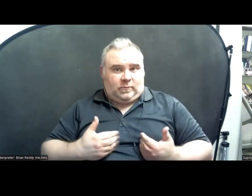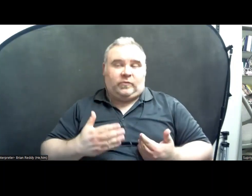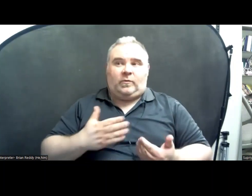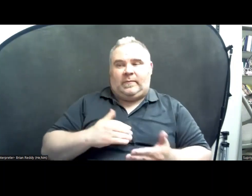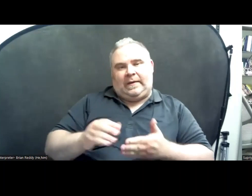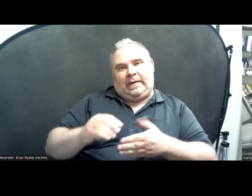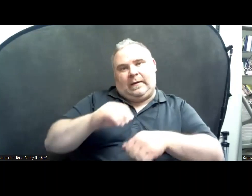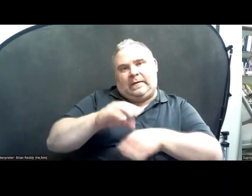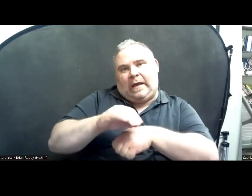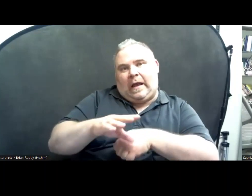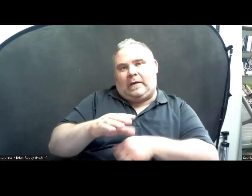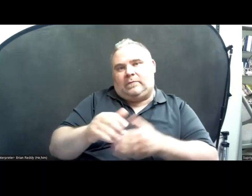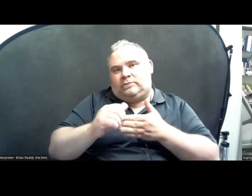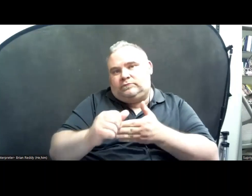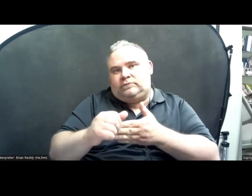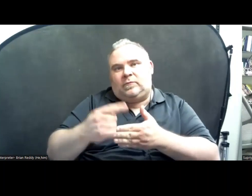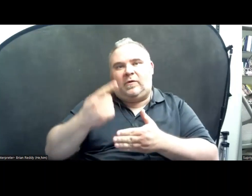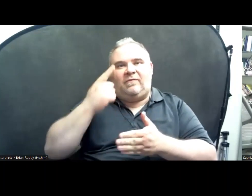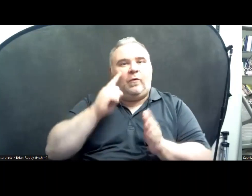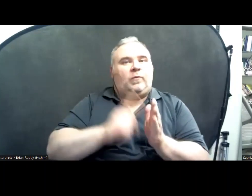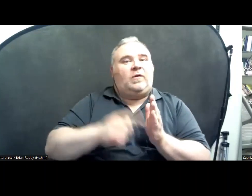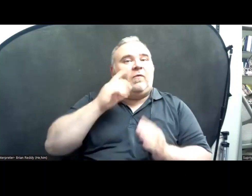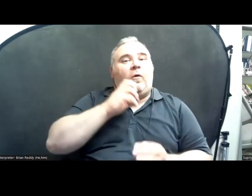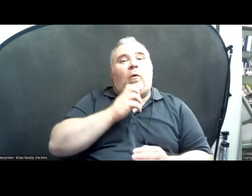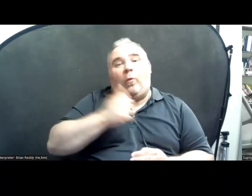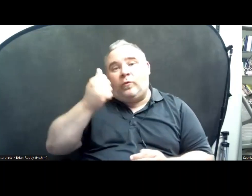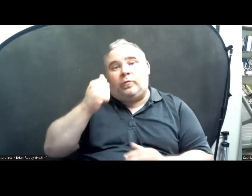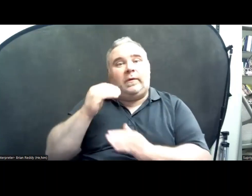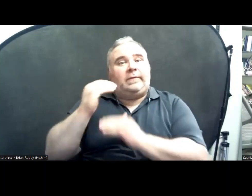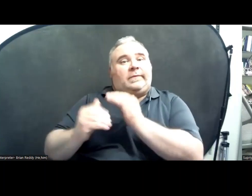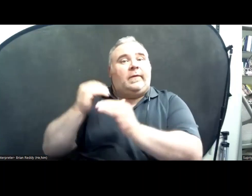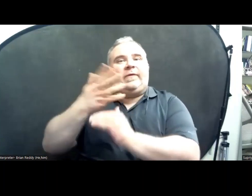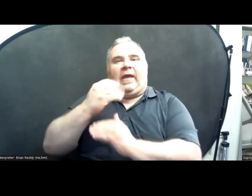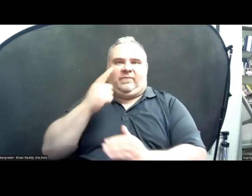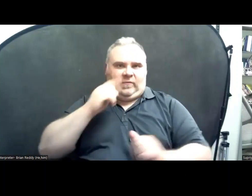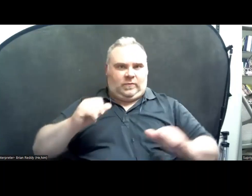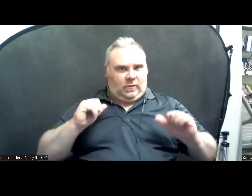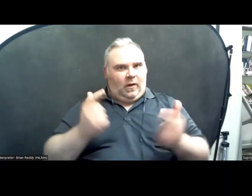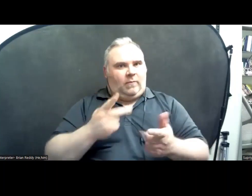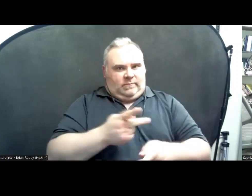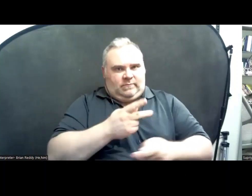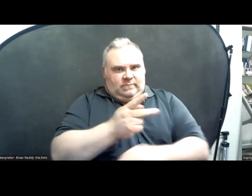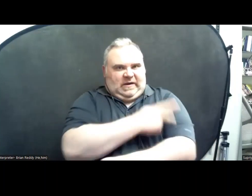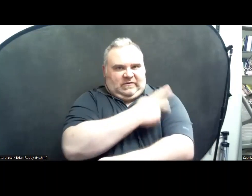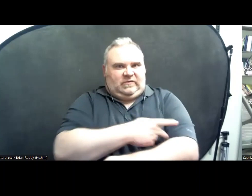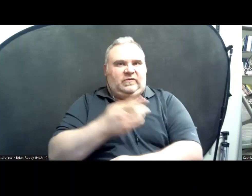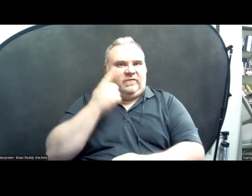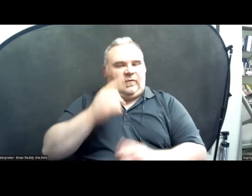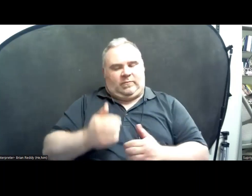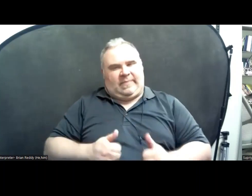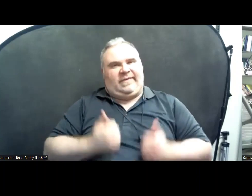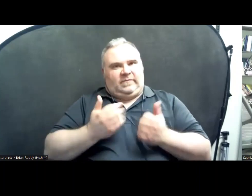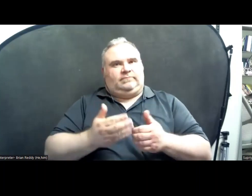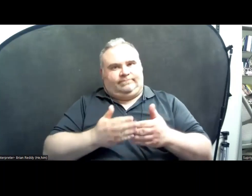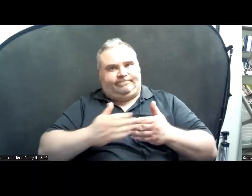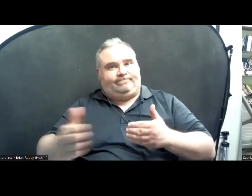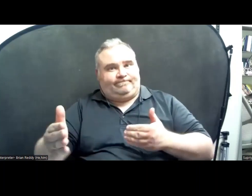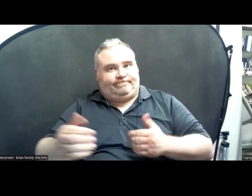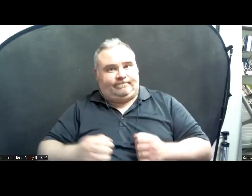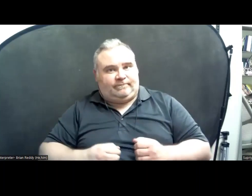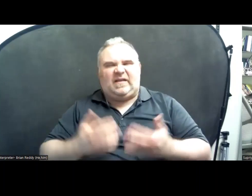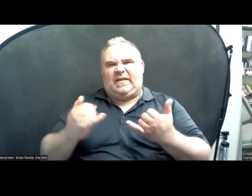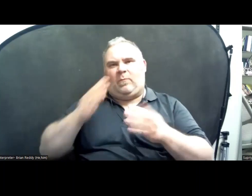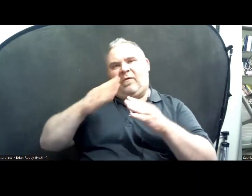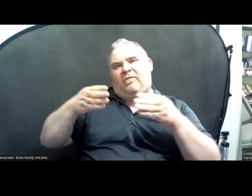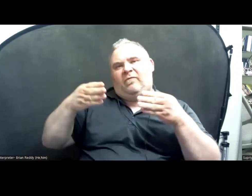for older adults, but also for all cancer patients in terms of survivorship. And today I'll focus on older adults.